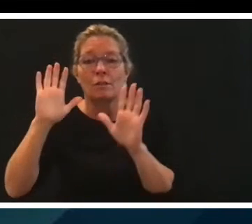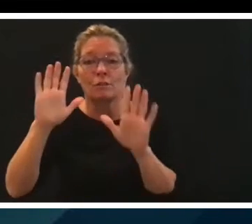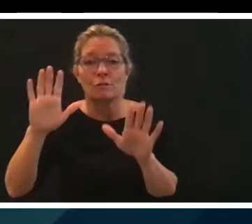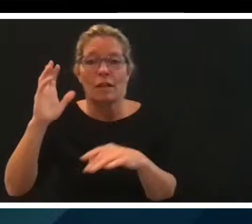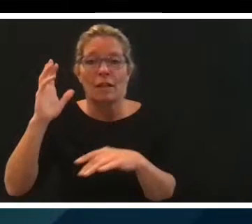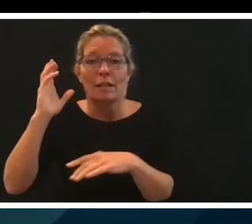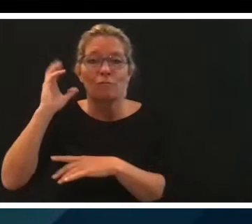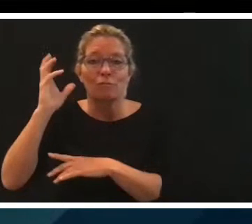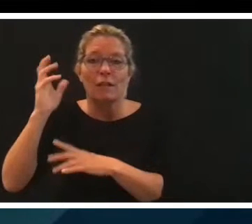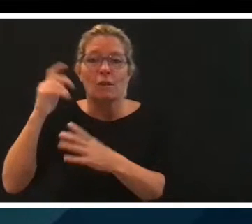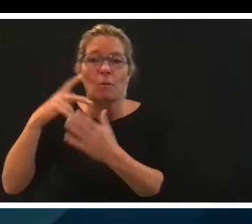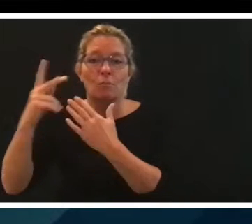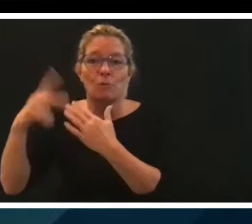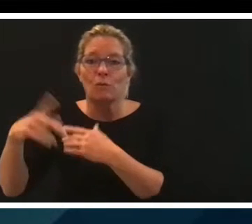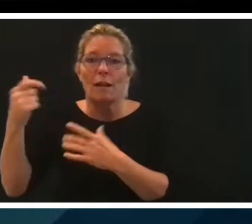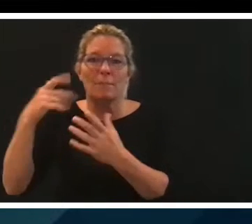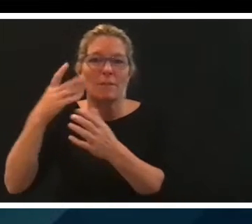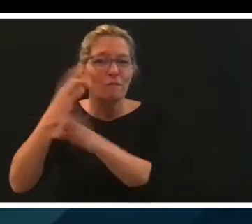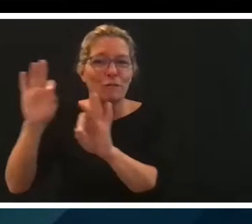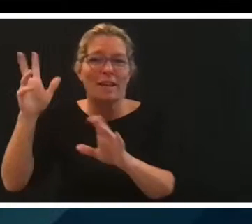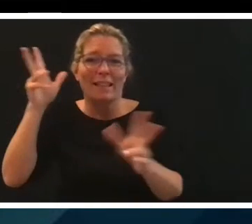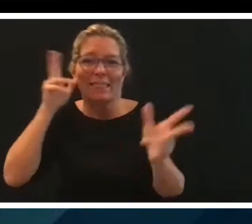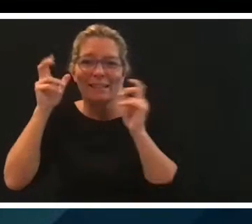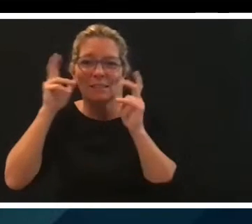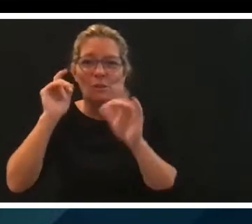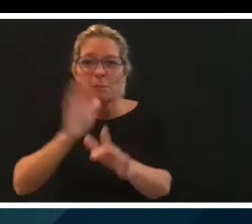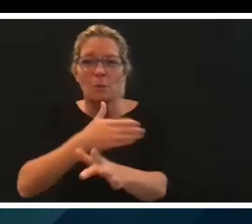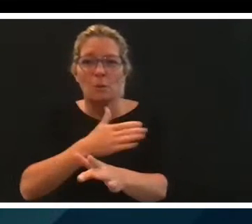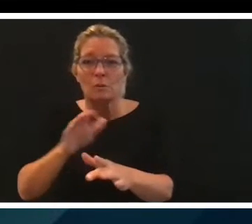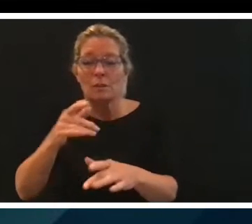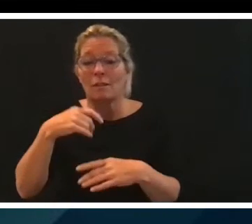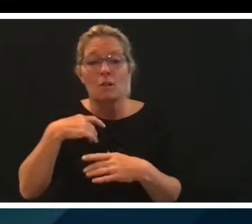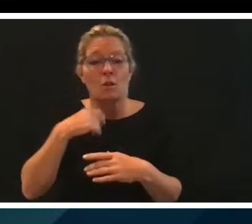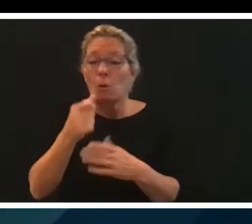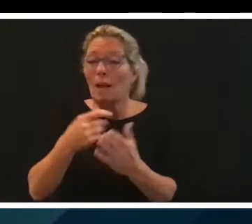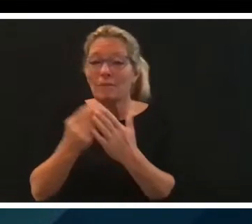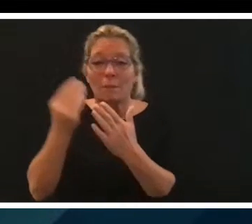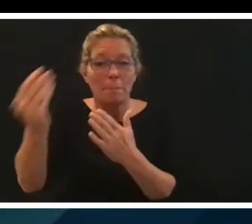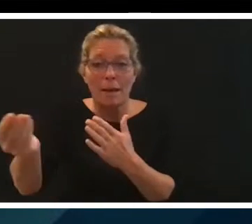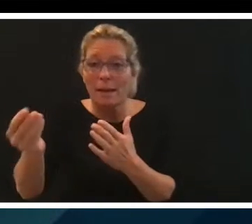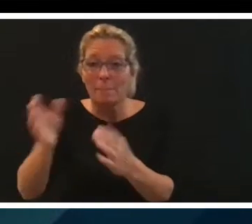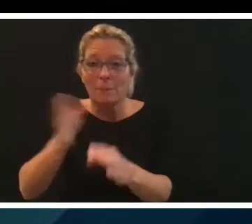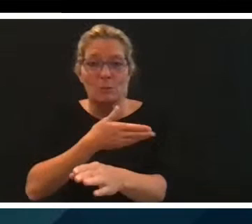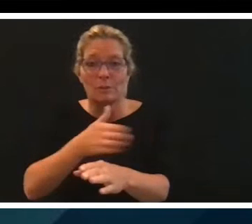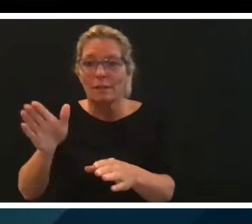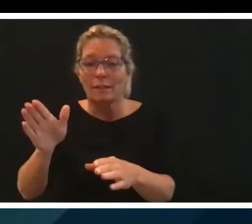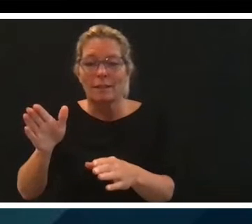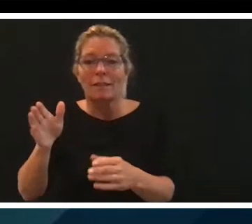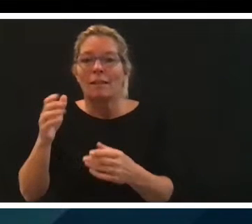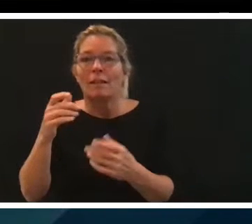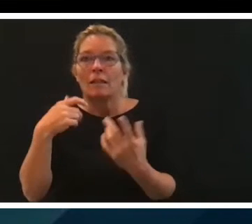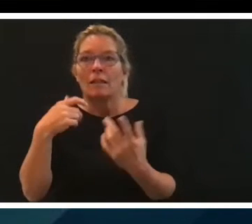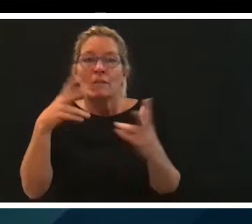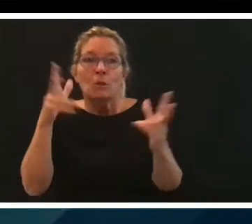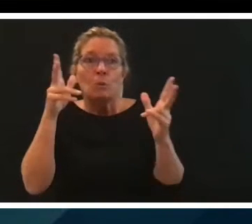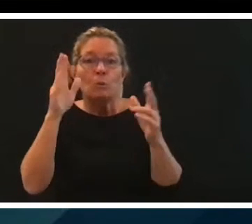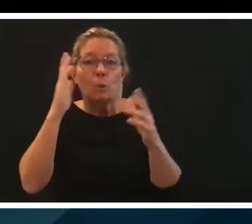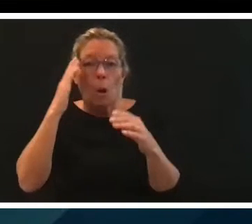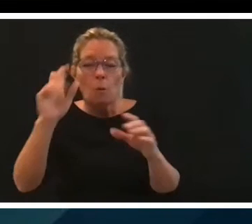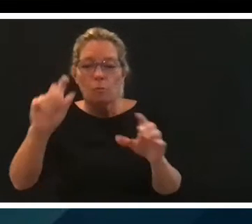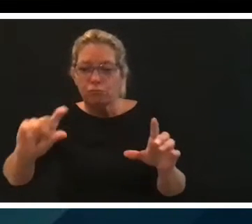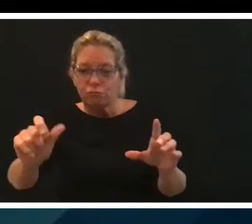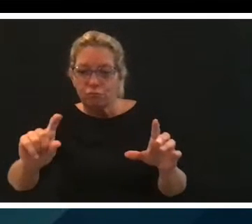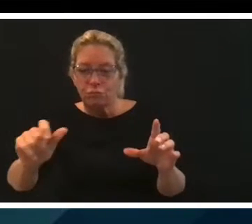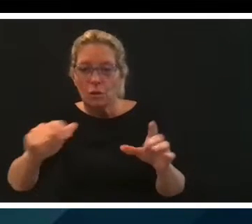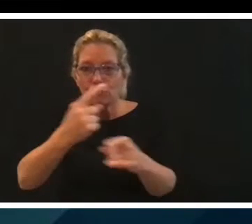free. You don't have to go to a store or buy anything because the kid has no money. Uh, if you knew where to tune in and knew how